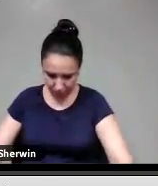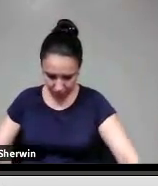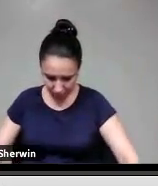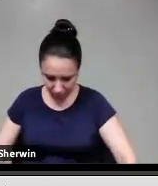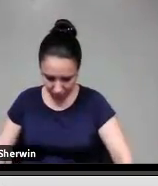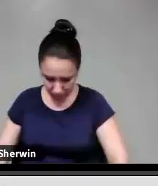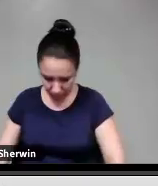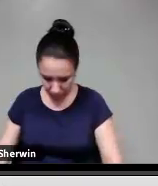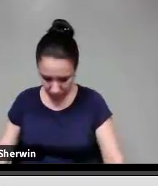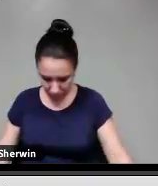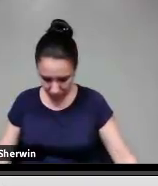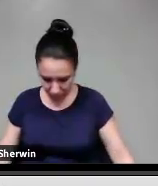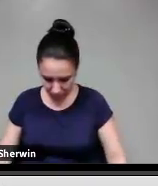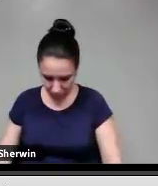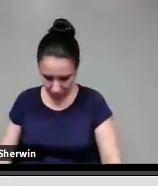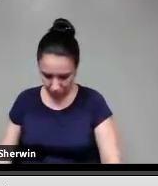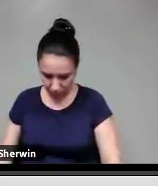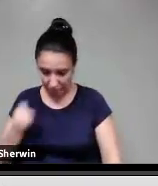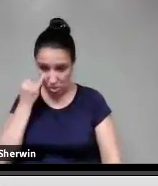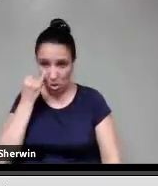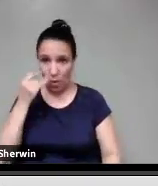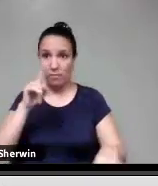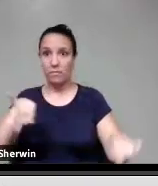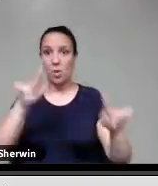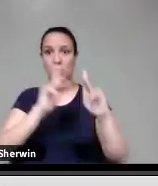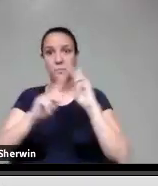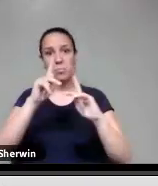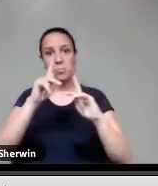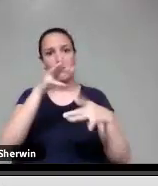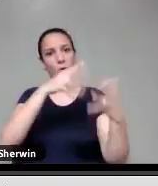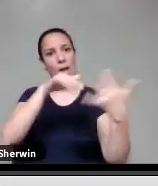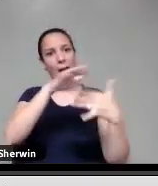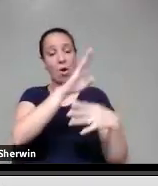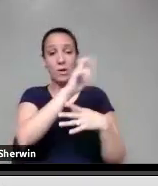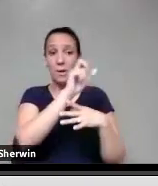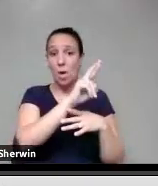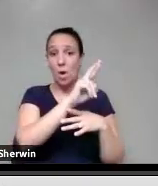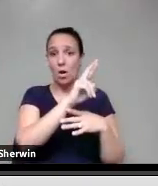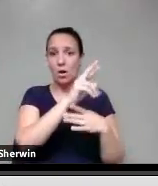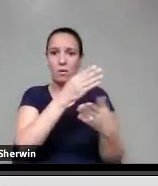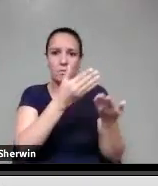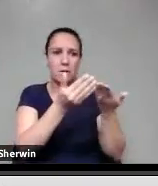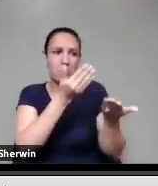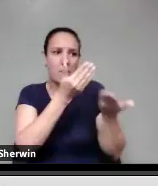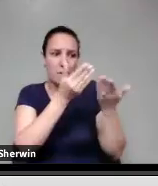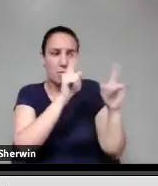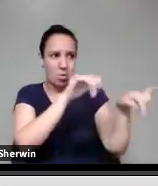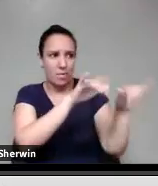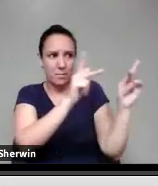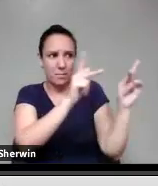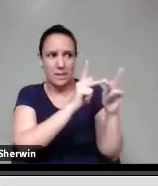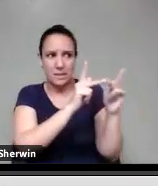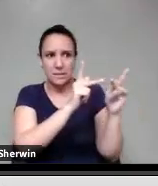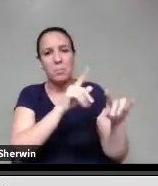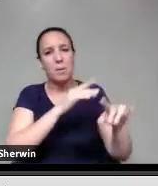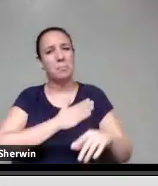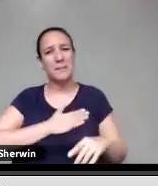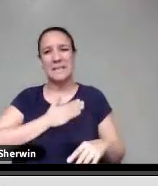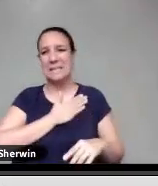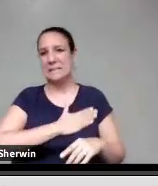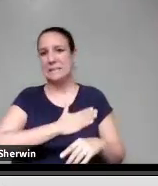area, that might be a great place to post a flyer. Again, when you're posting flyers and things, please, please, please be very aware about what